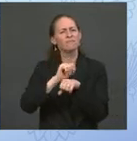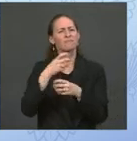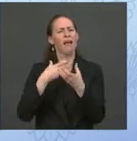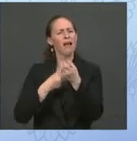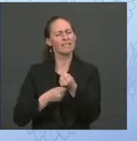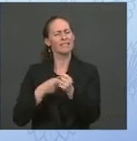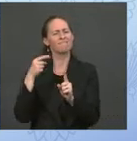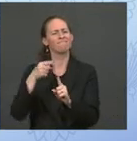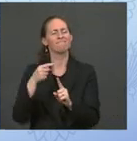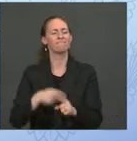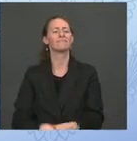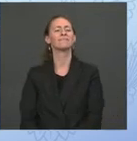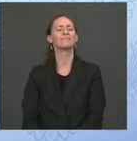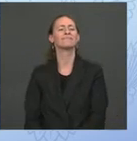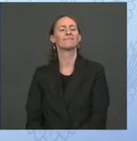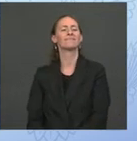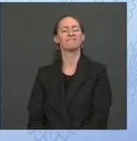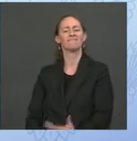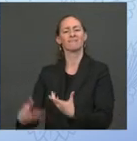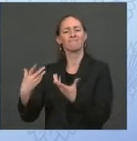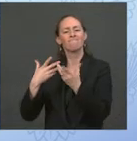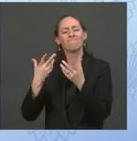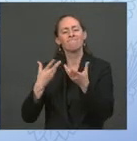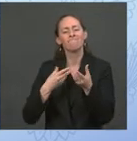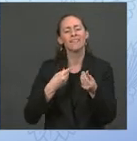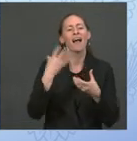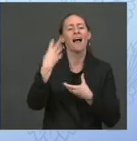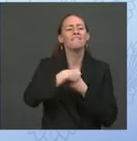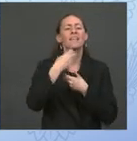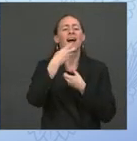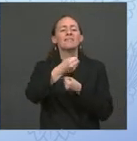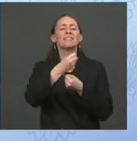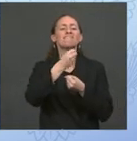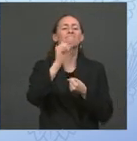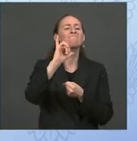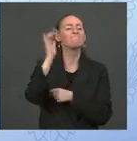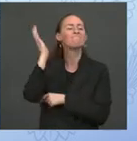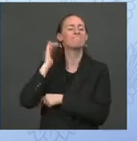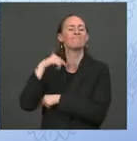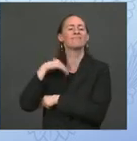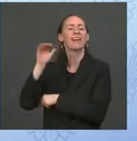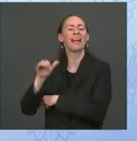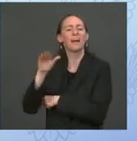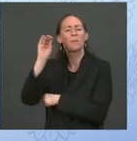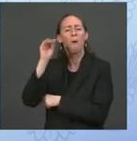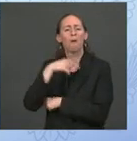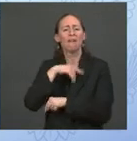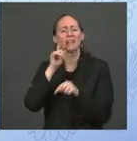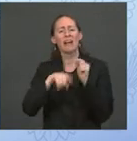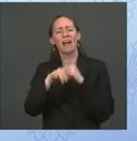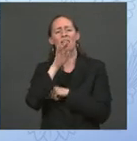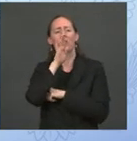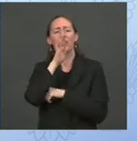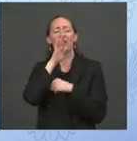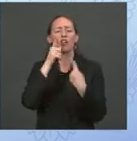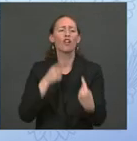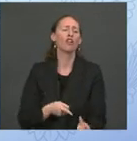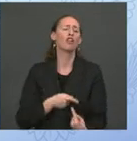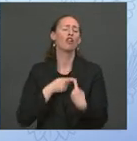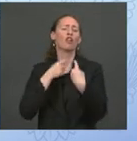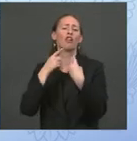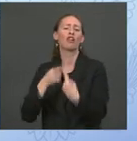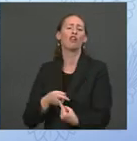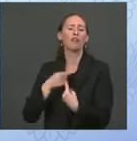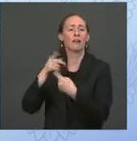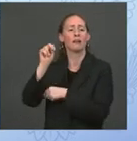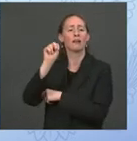You instill confidence. Just like when I was a kid, when I used to stutter badly, the nuns would sit me down and say,